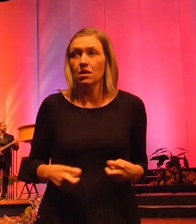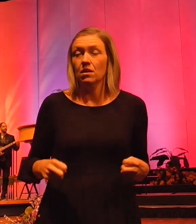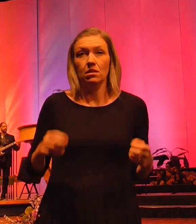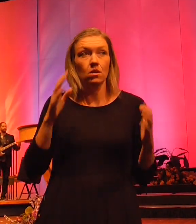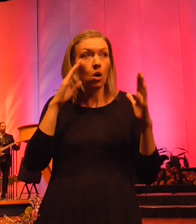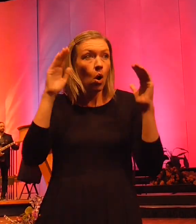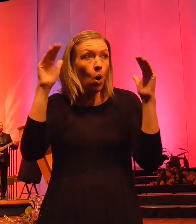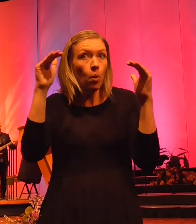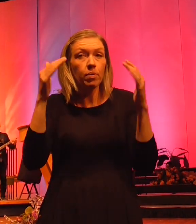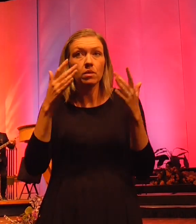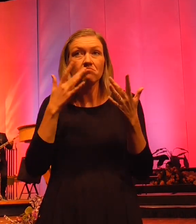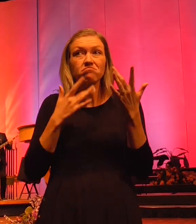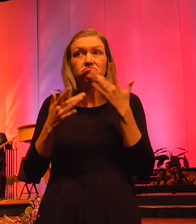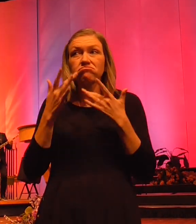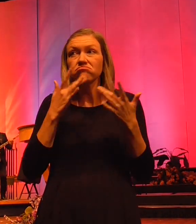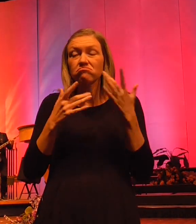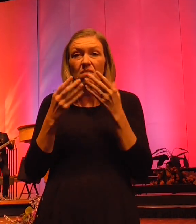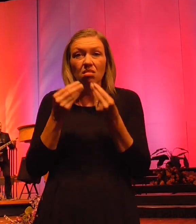is all hope lost?